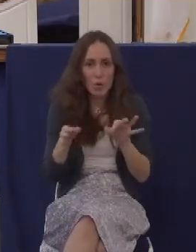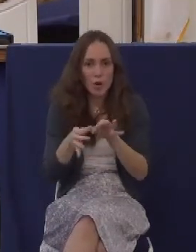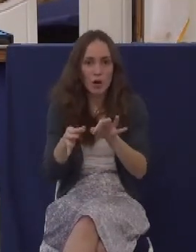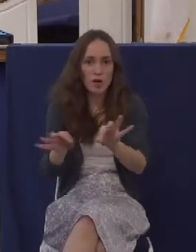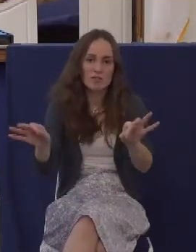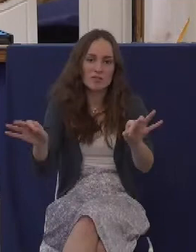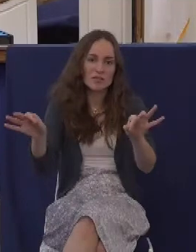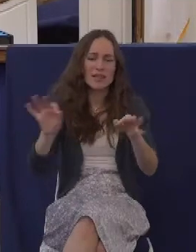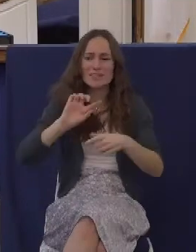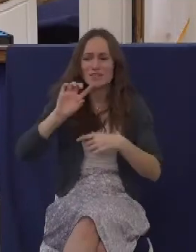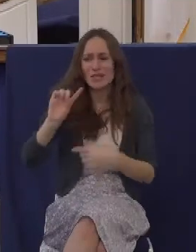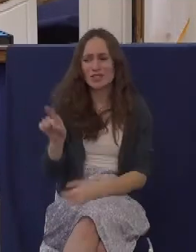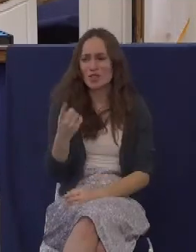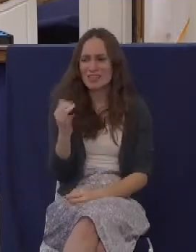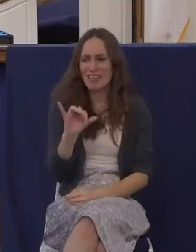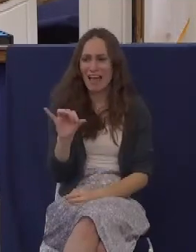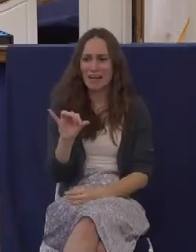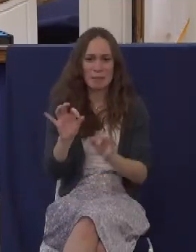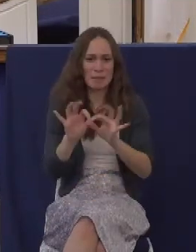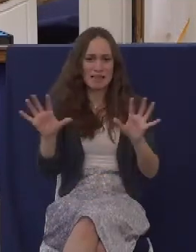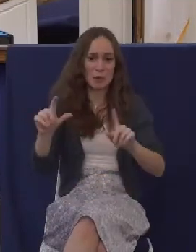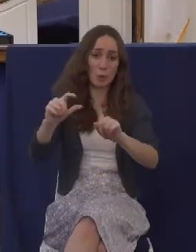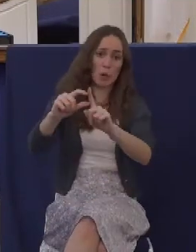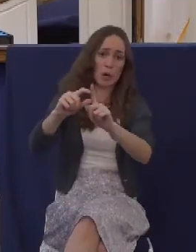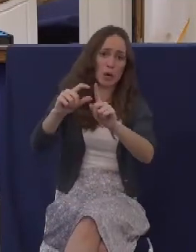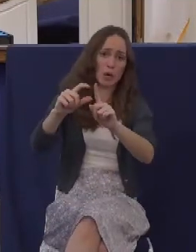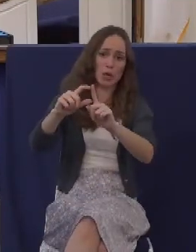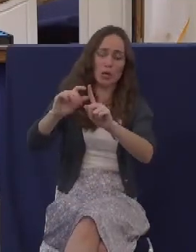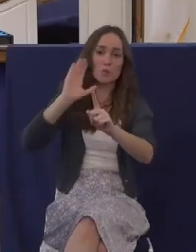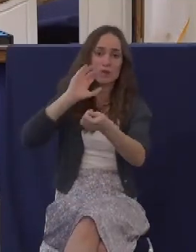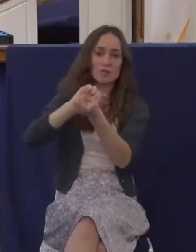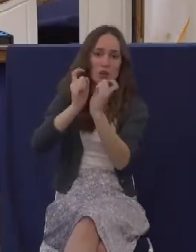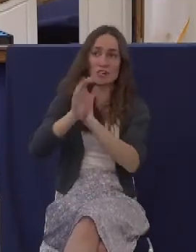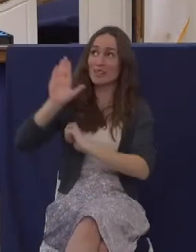bombarding of words is going to somehow change the mind of God.